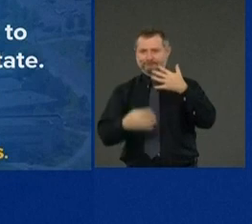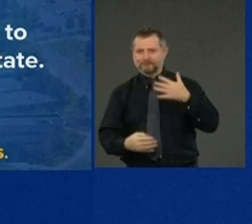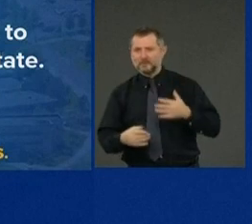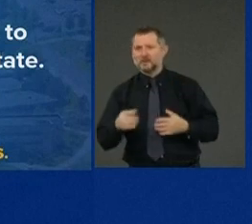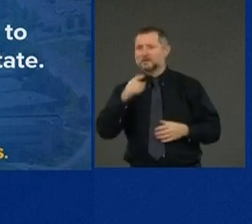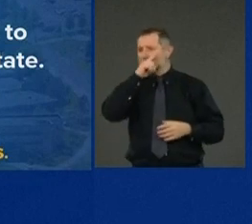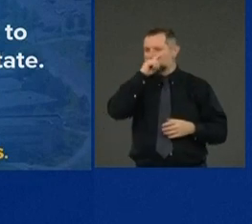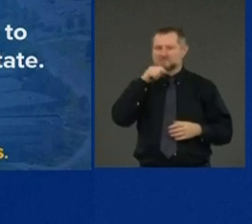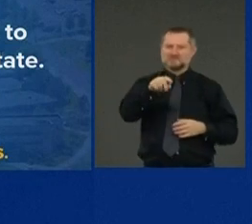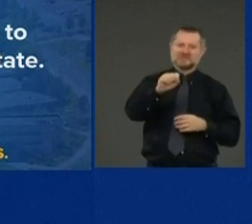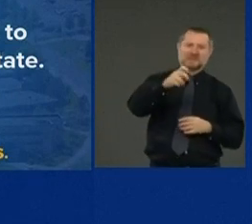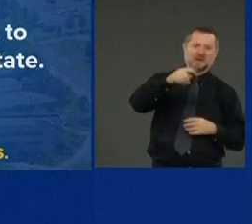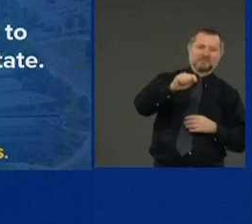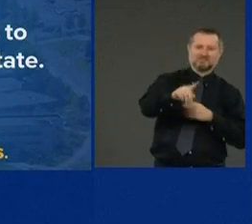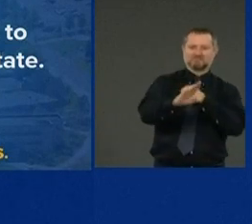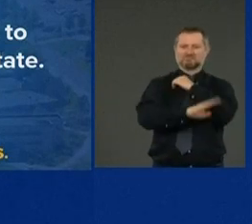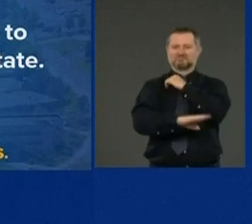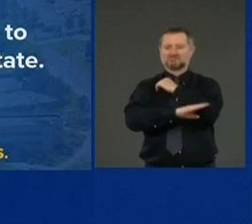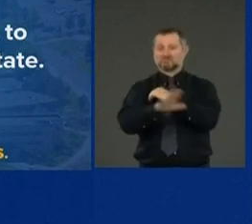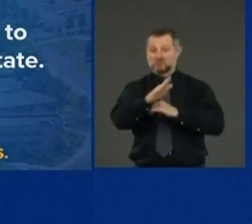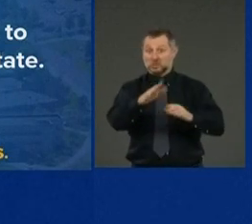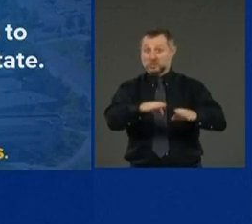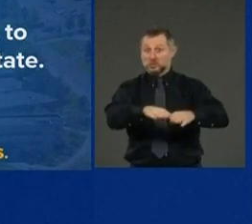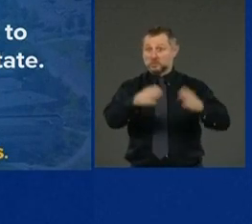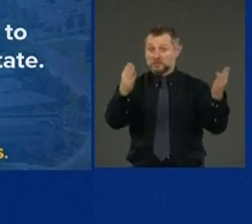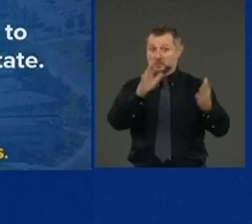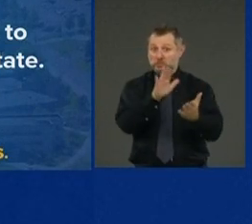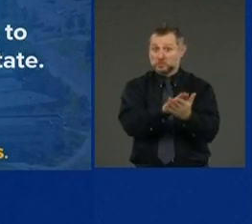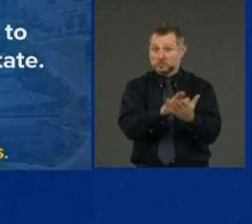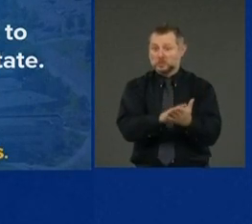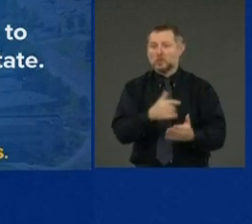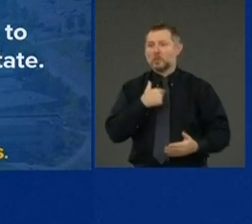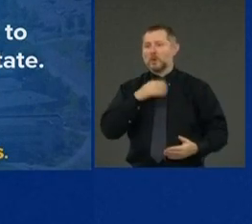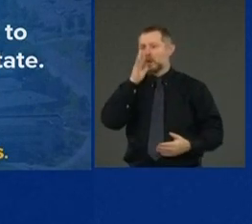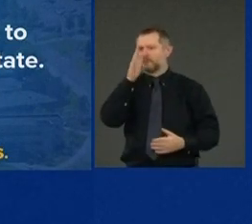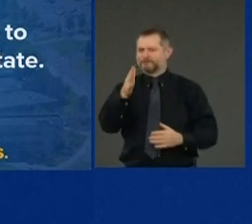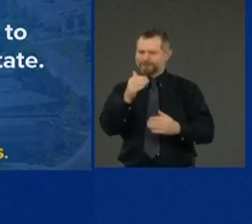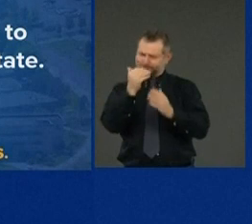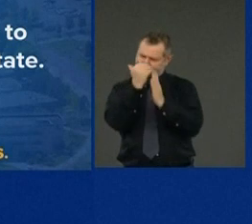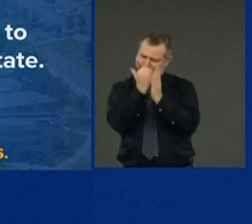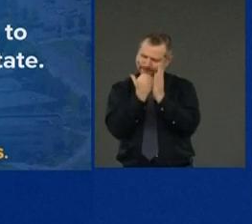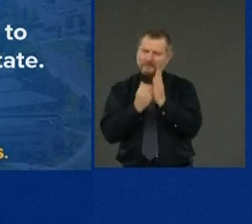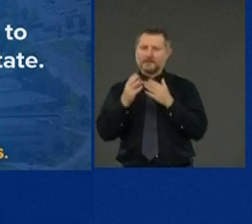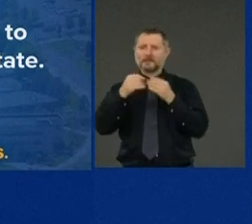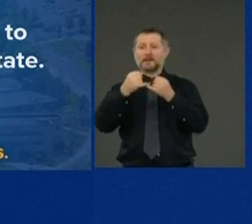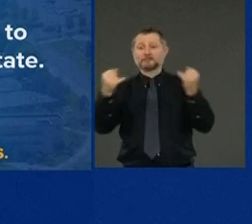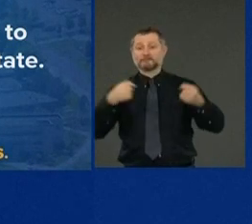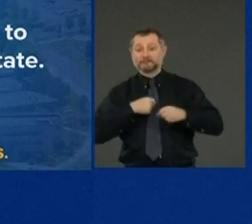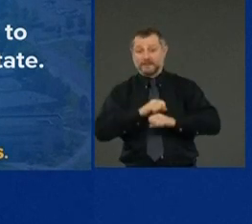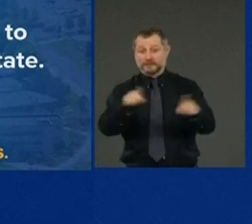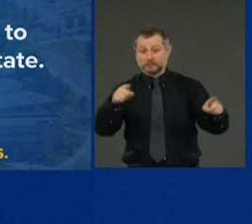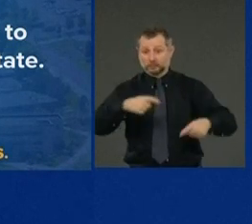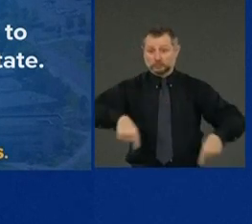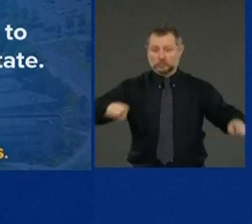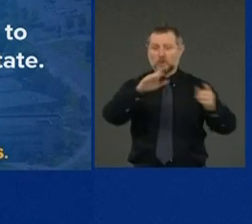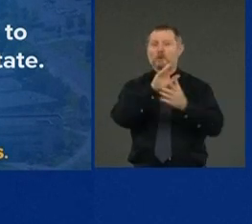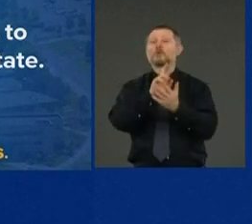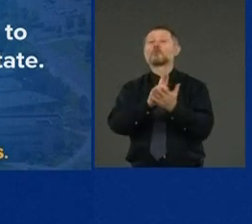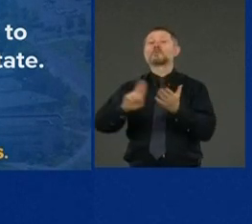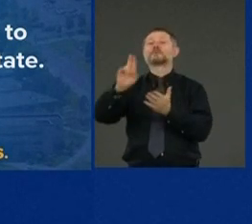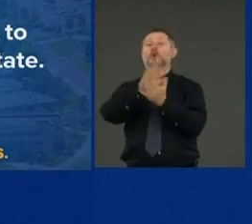September fall reopenings. And we are asking them to develop plans. We still